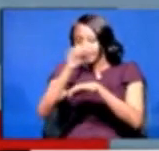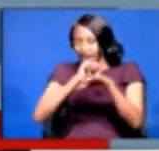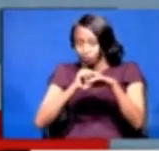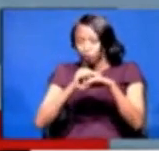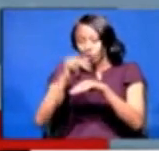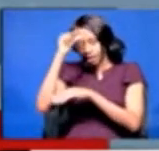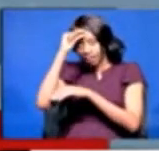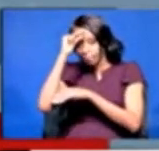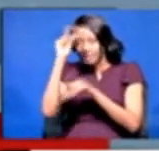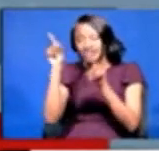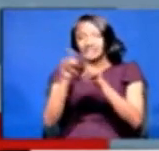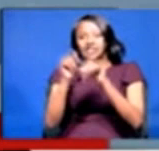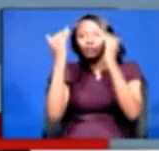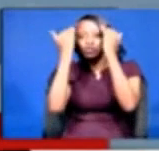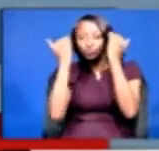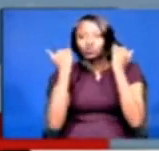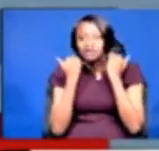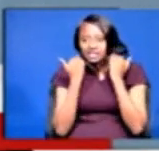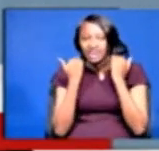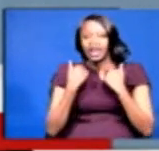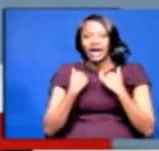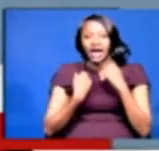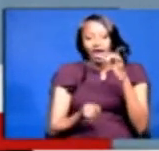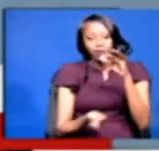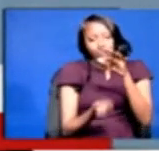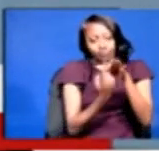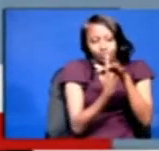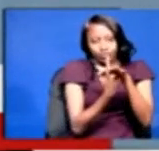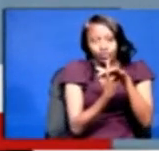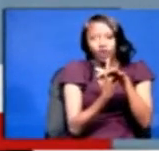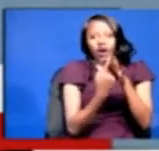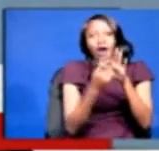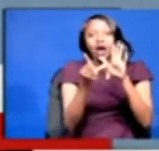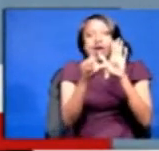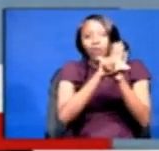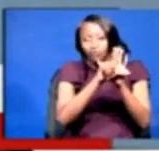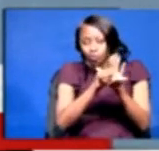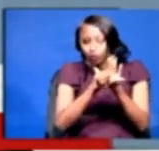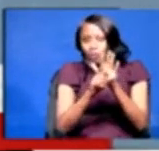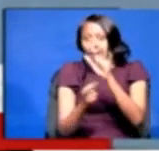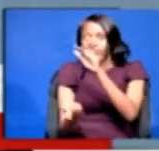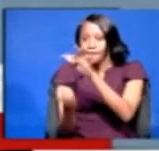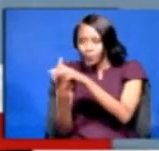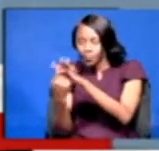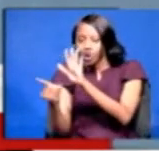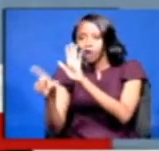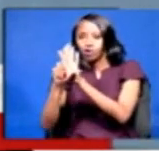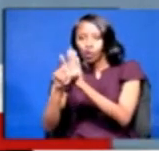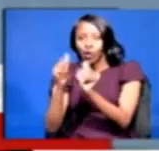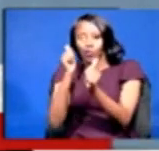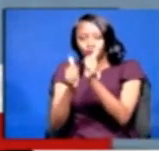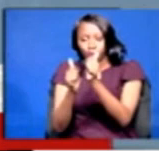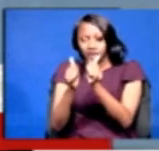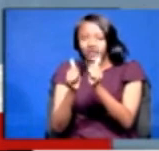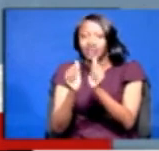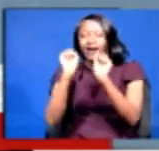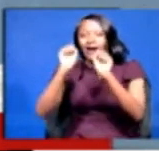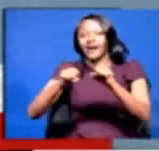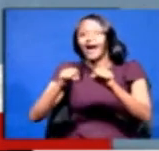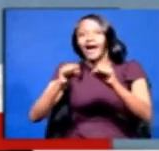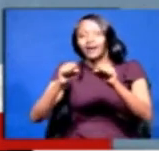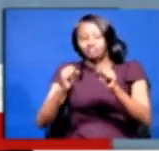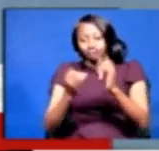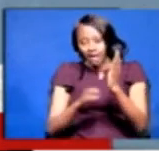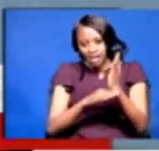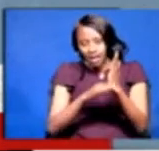judiciary. And even to come up with legislation that is going to ensure that we improve our livelihoods because of